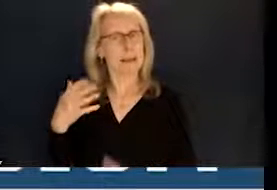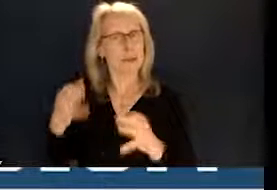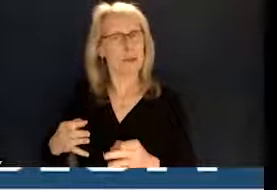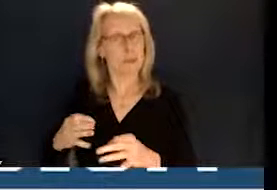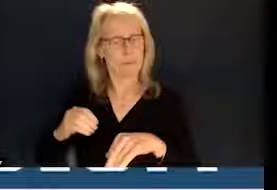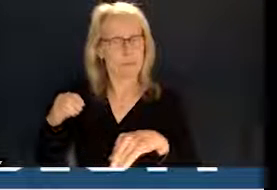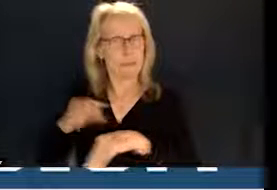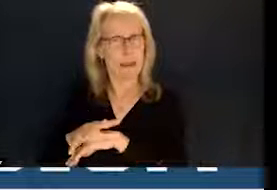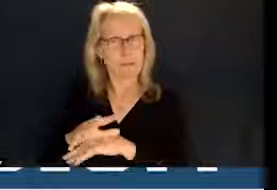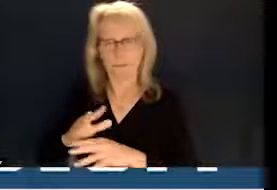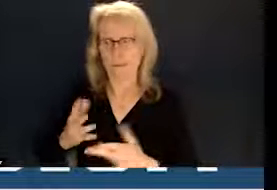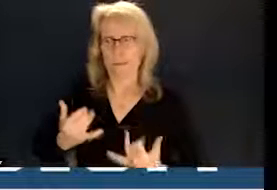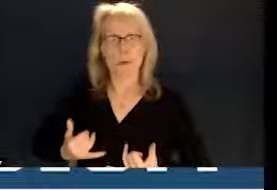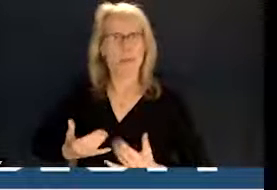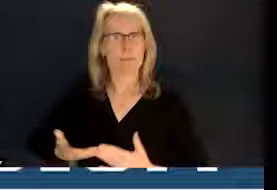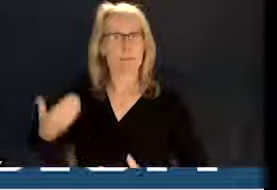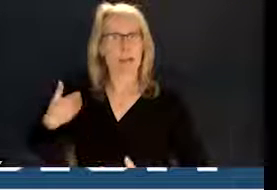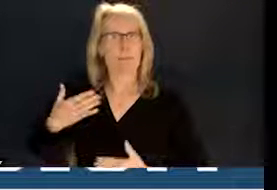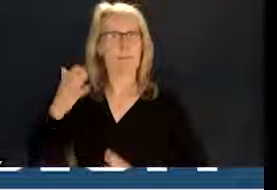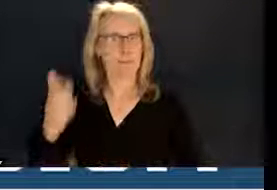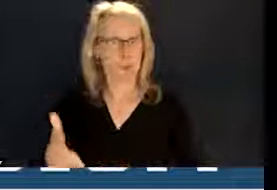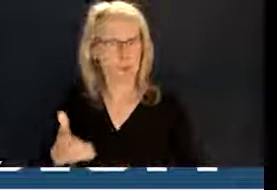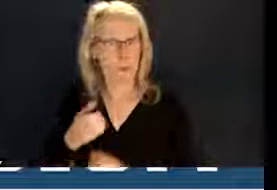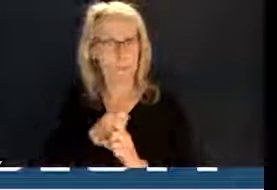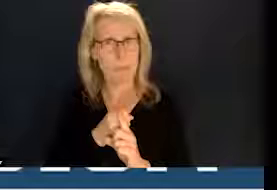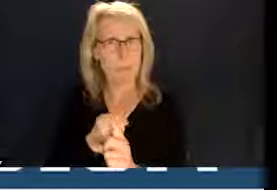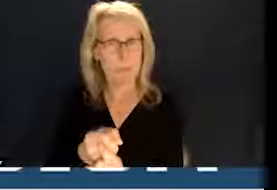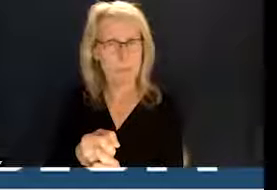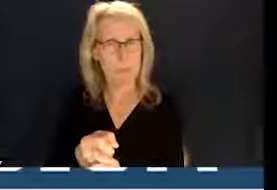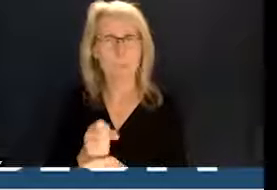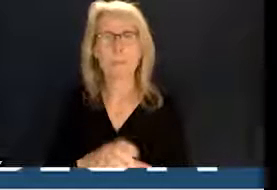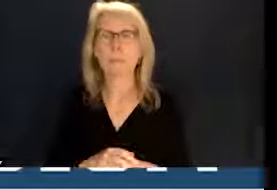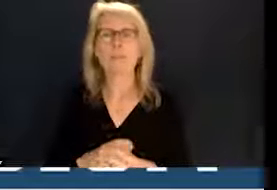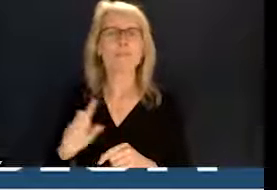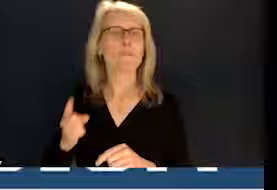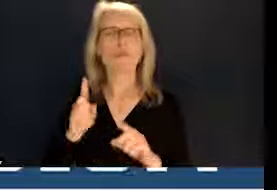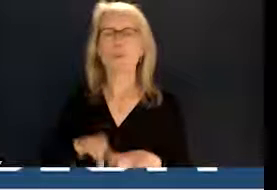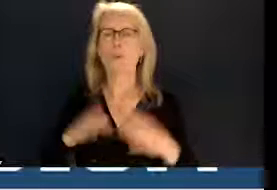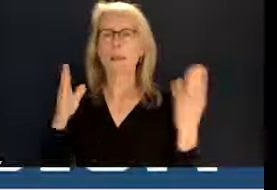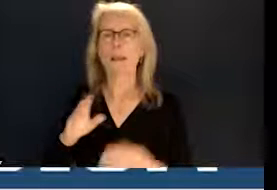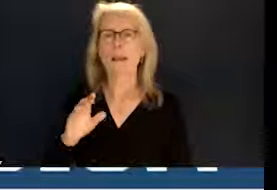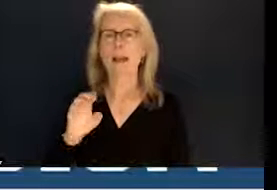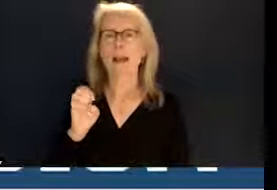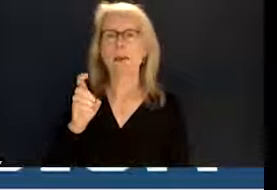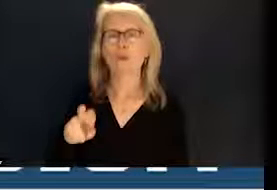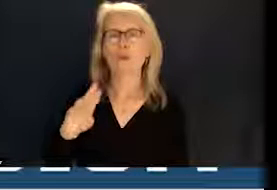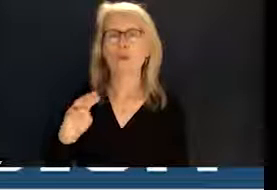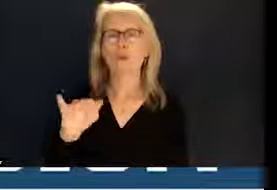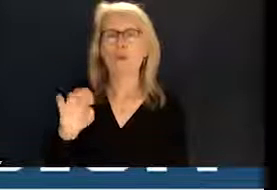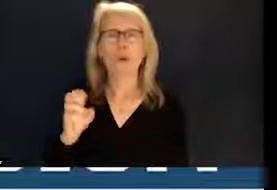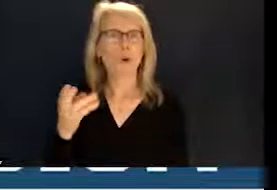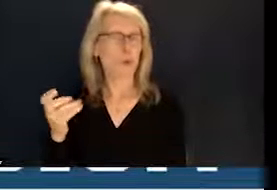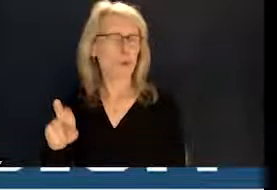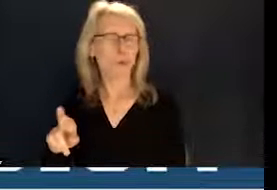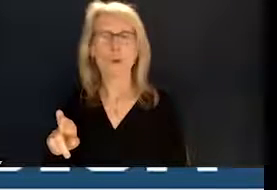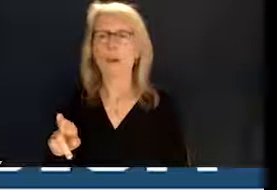And in our very first opening to the President's Dream Colloquium, Elder Marie Hooper shared with us this phrase